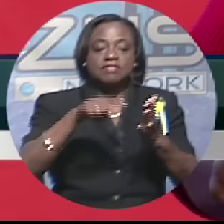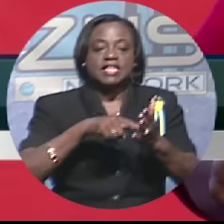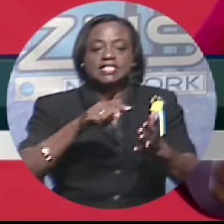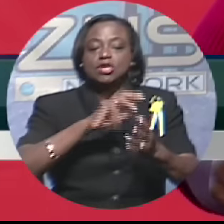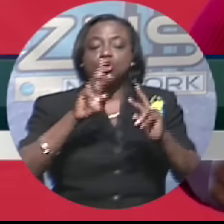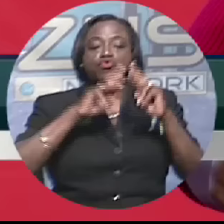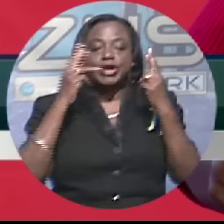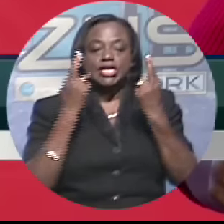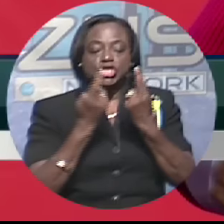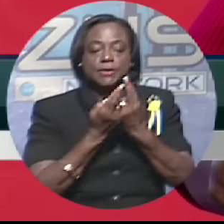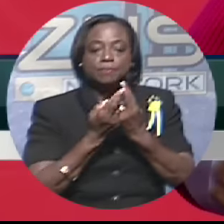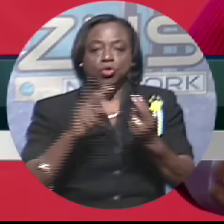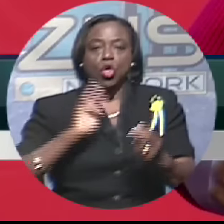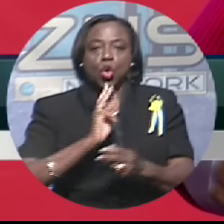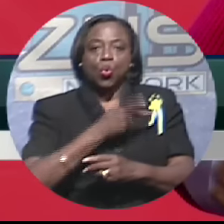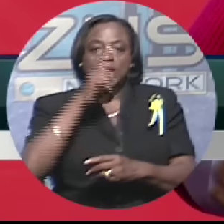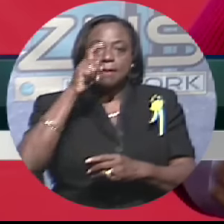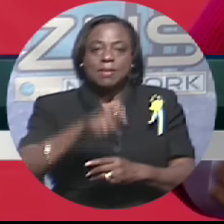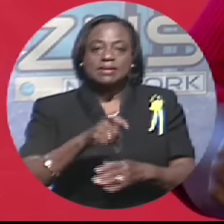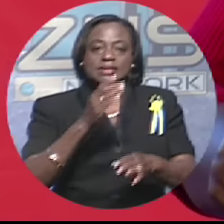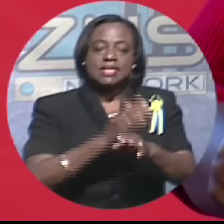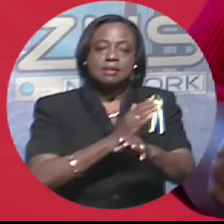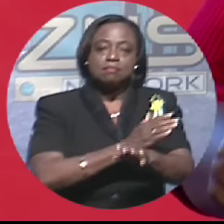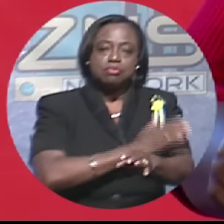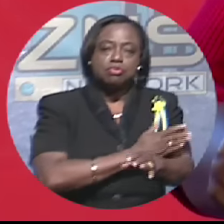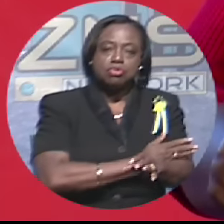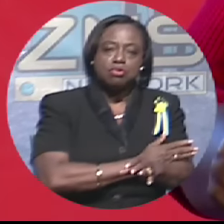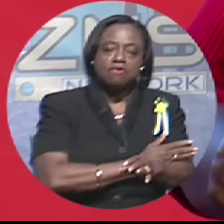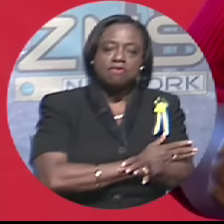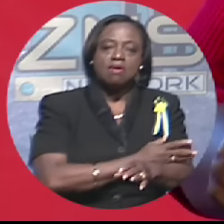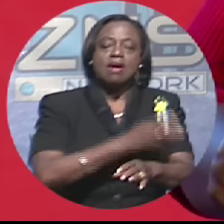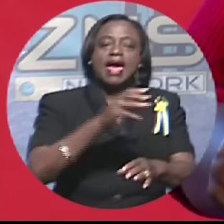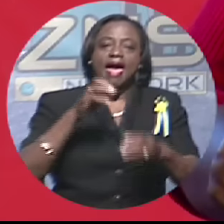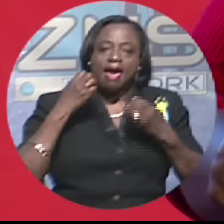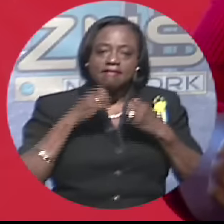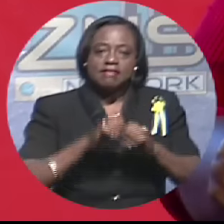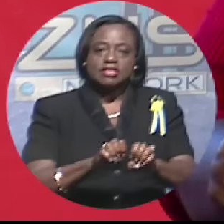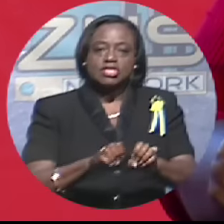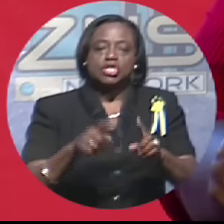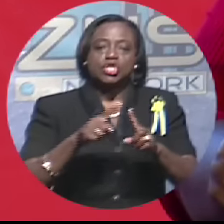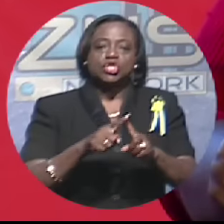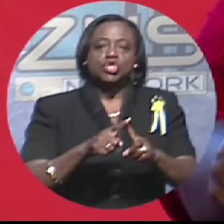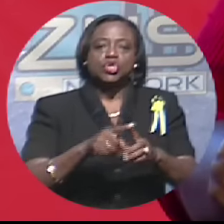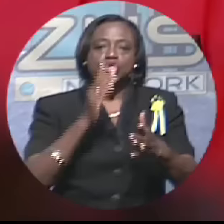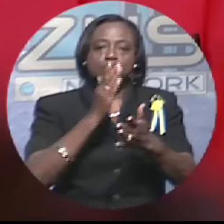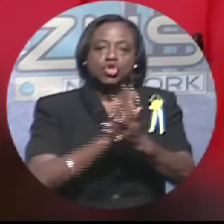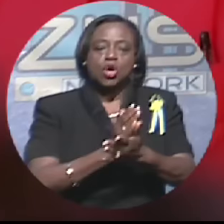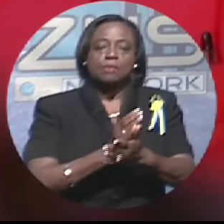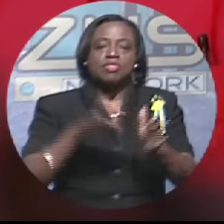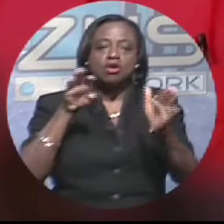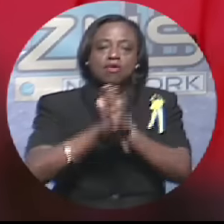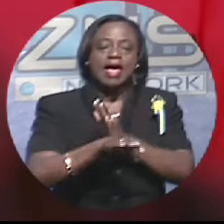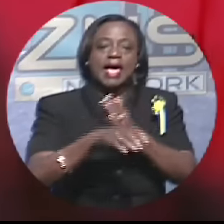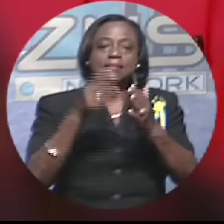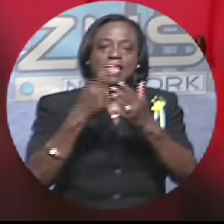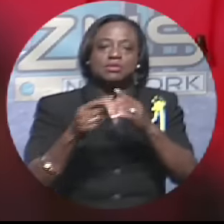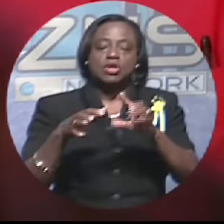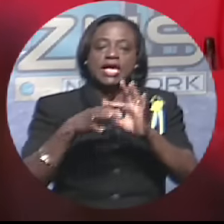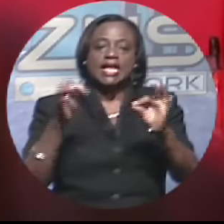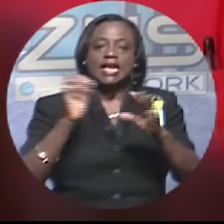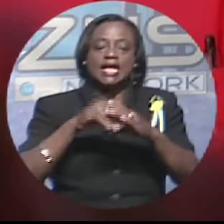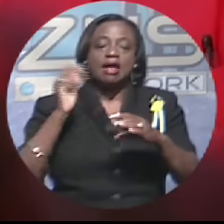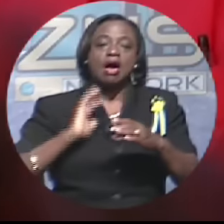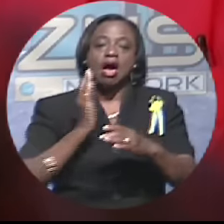region. We must improve multilateral efforts to stem the crime networks in our